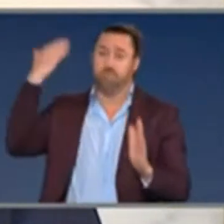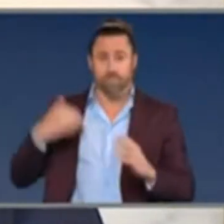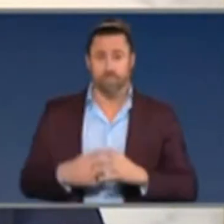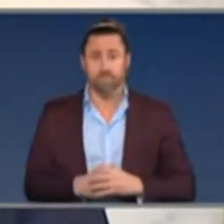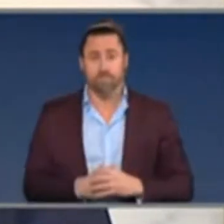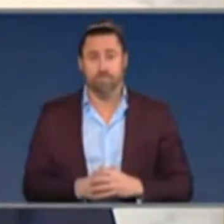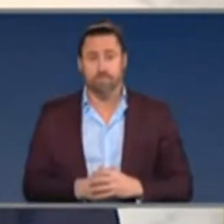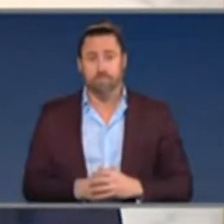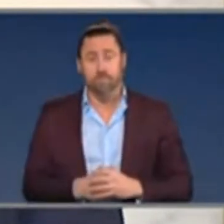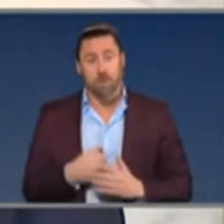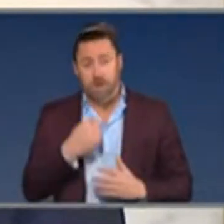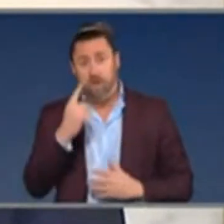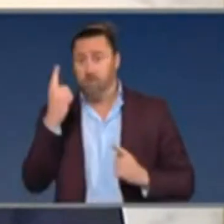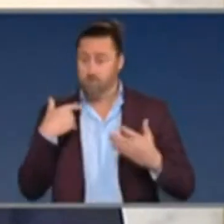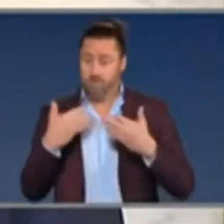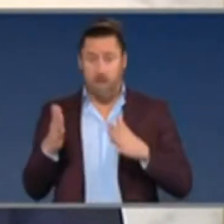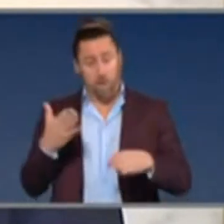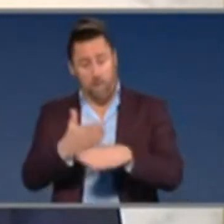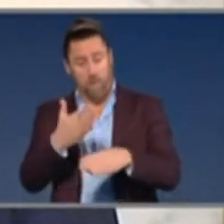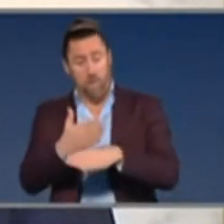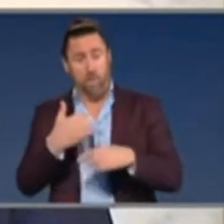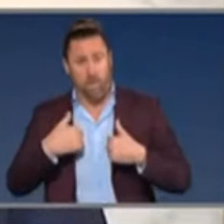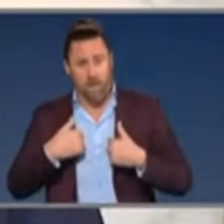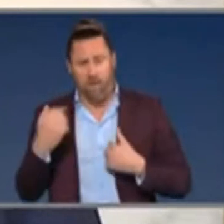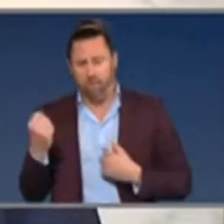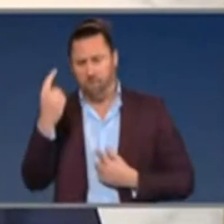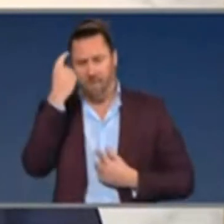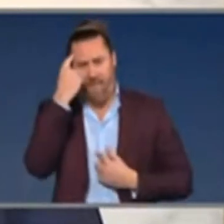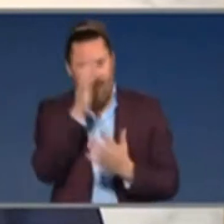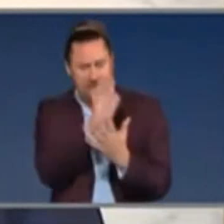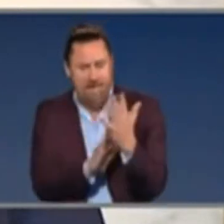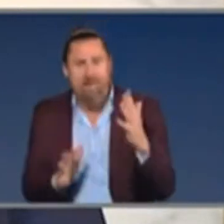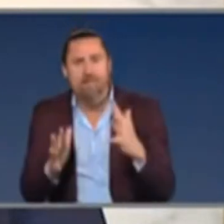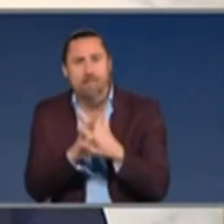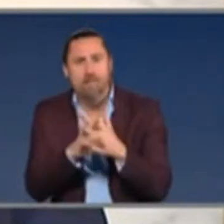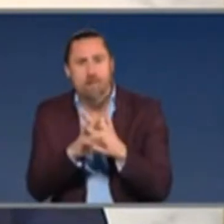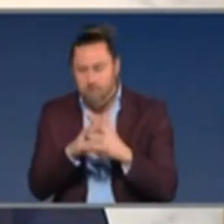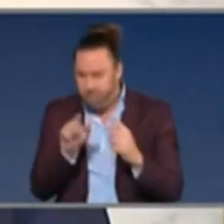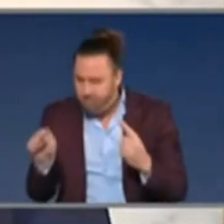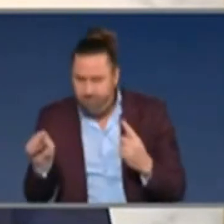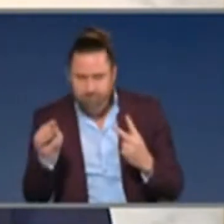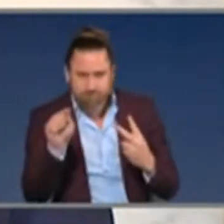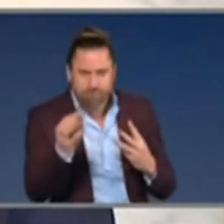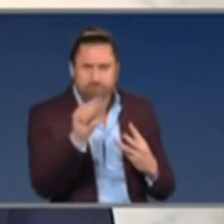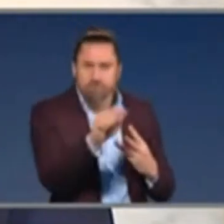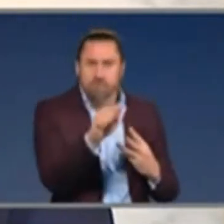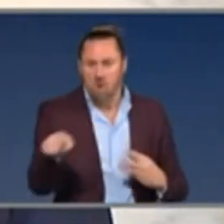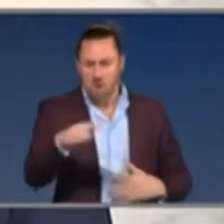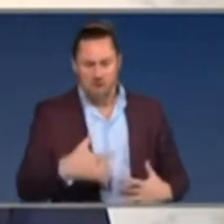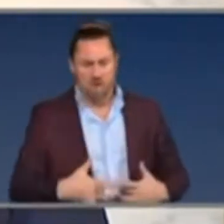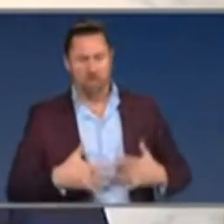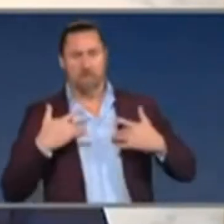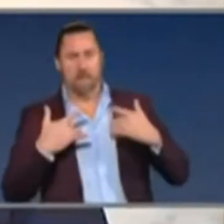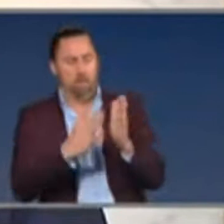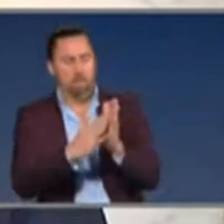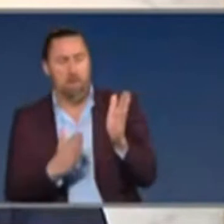when I first came into this role, that we need to develop approaches to address the issues of inequality